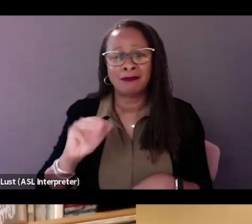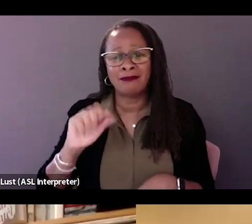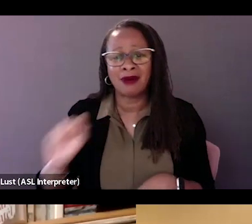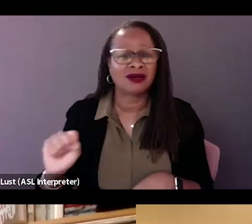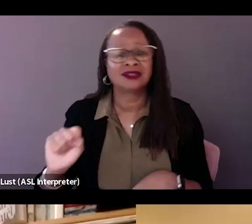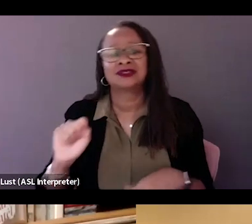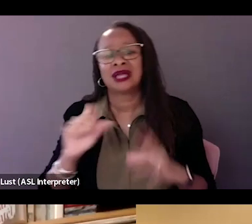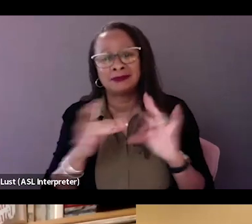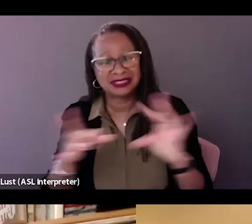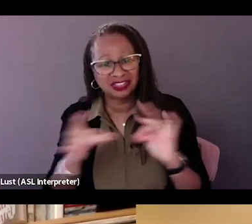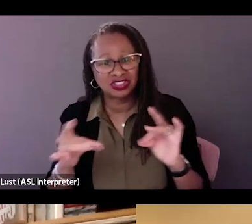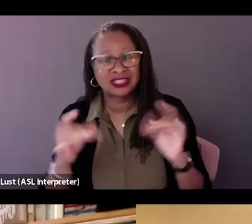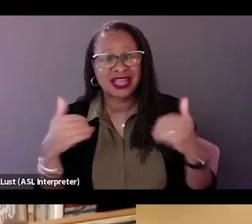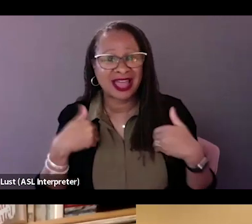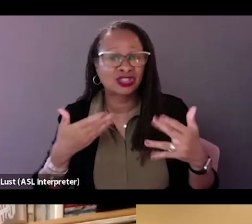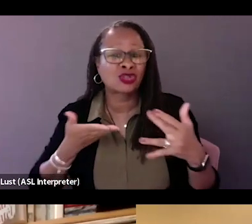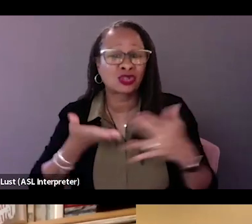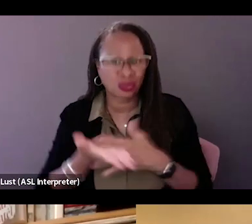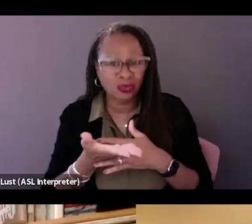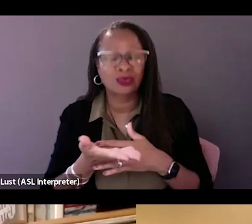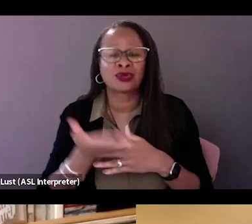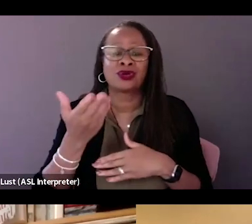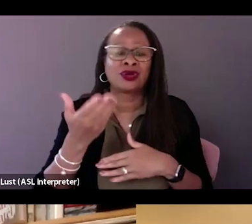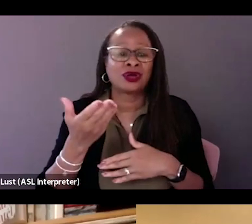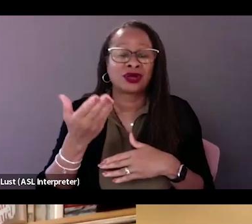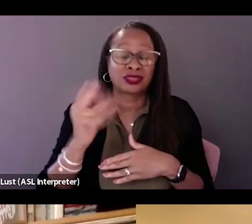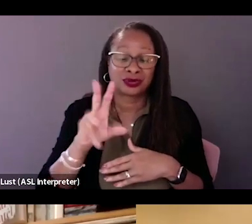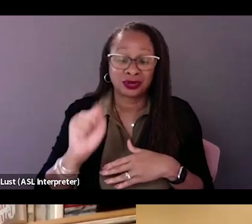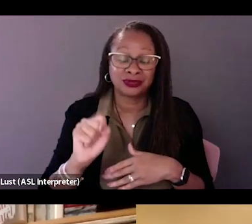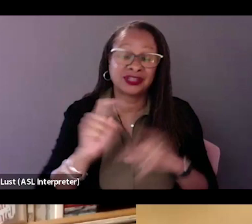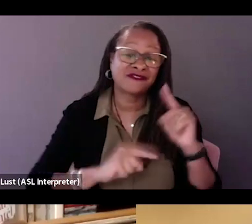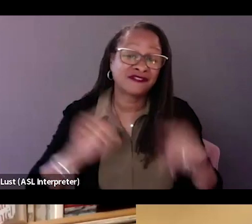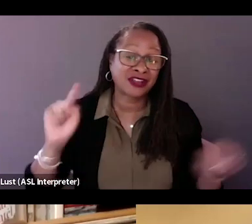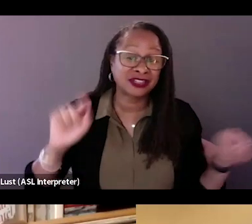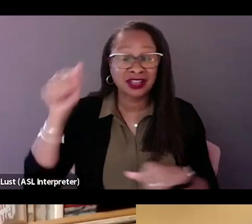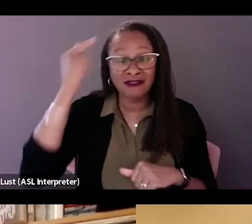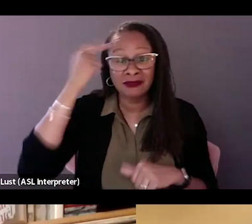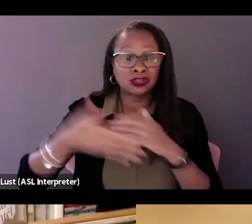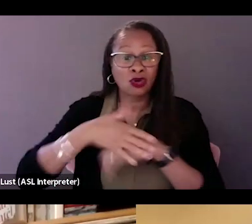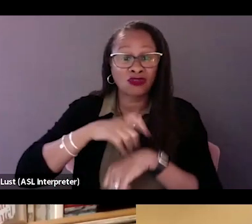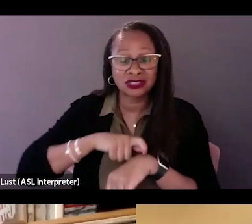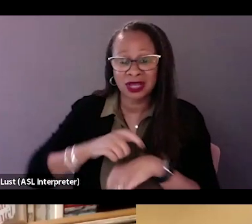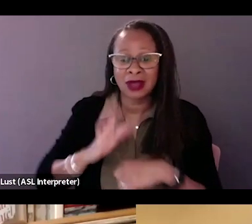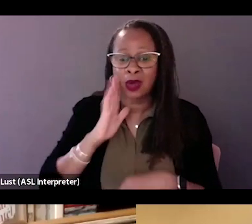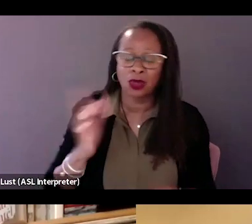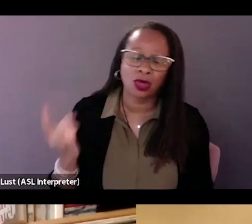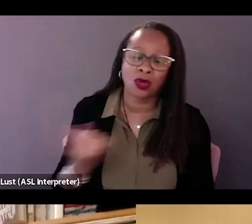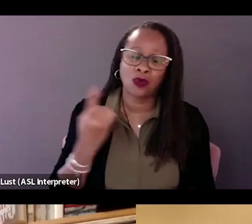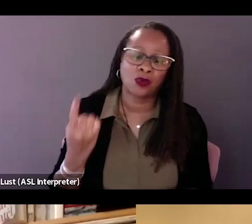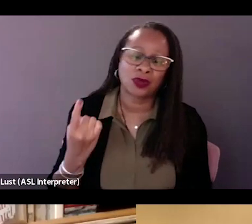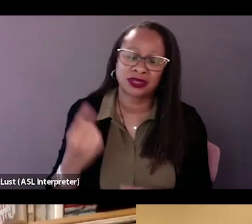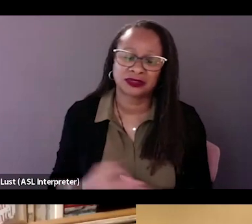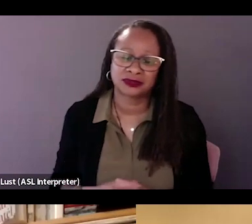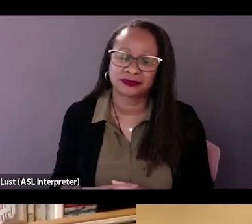the news. Various governments over a period of time will always